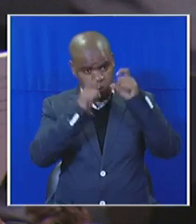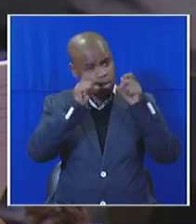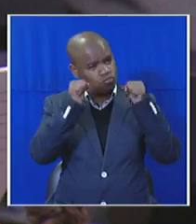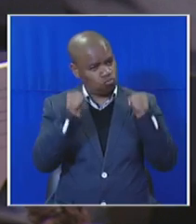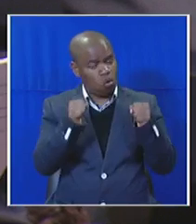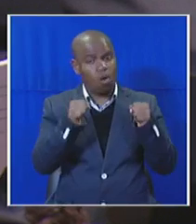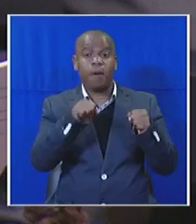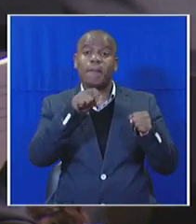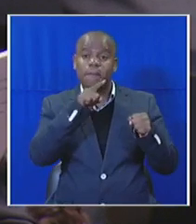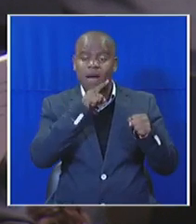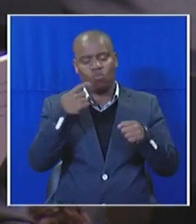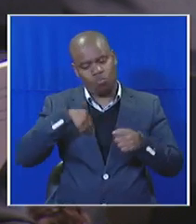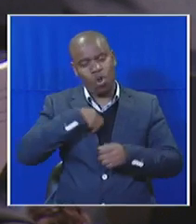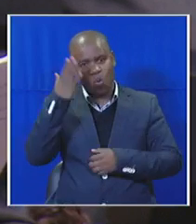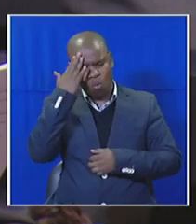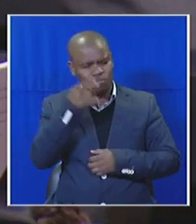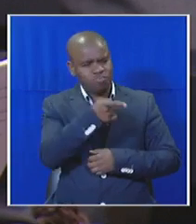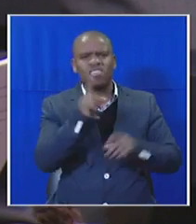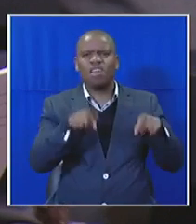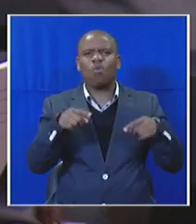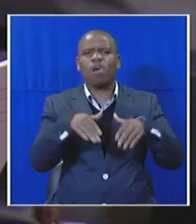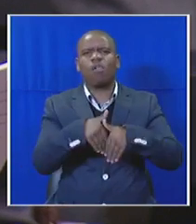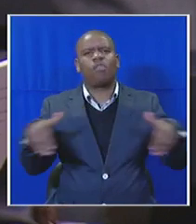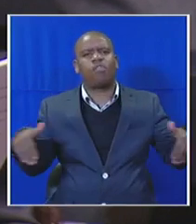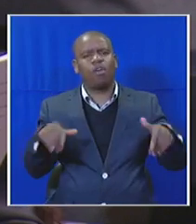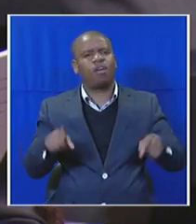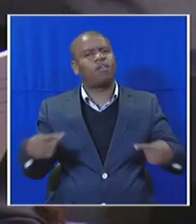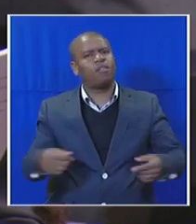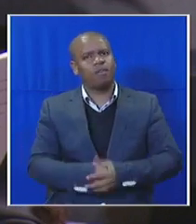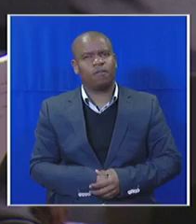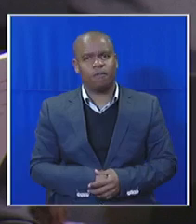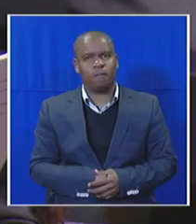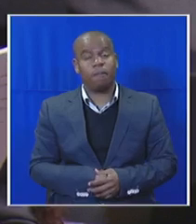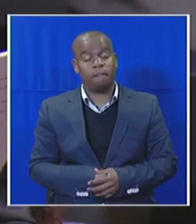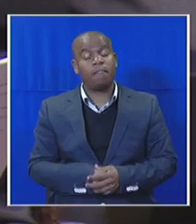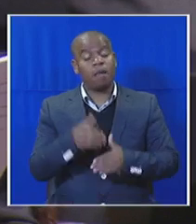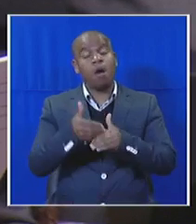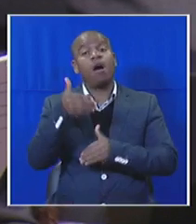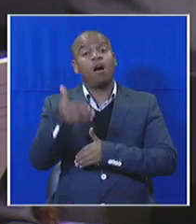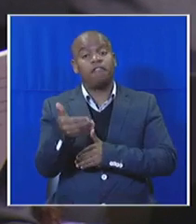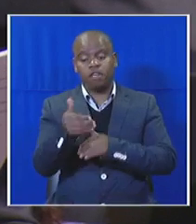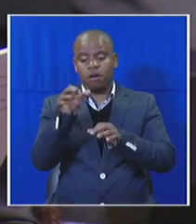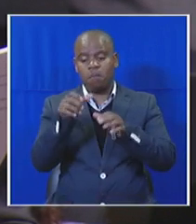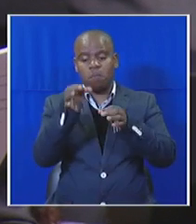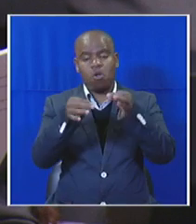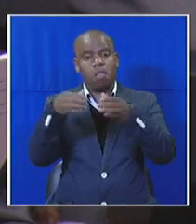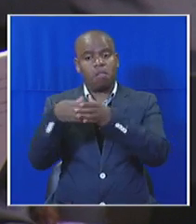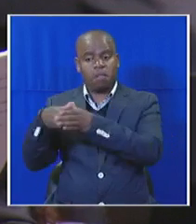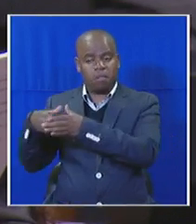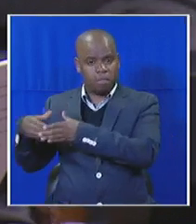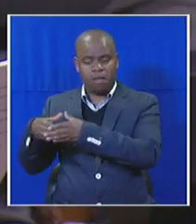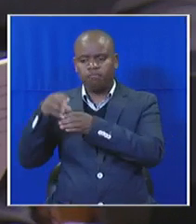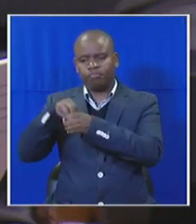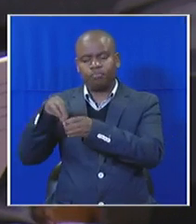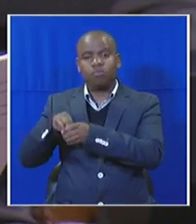Situation is that evidence has come through that after all the party agents have